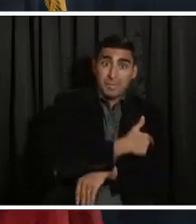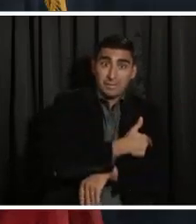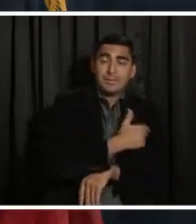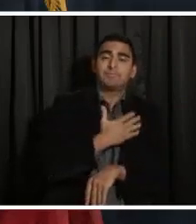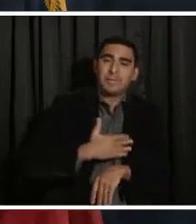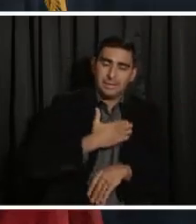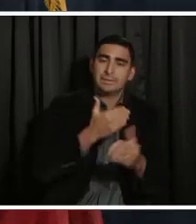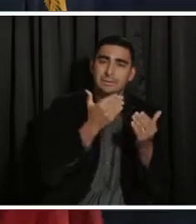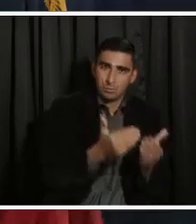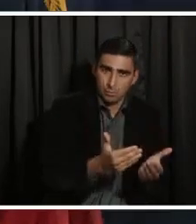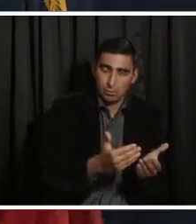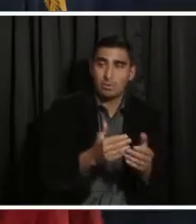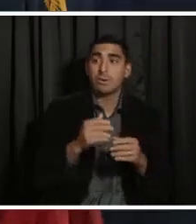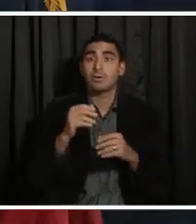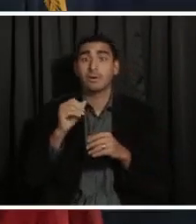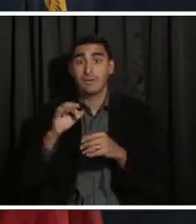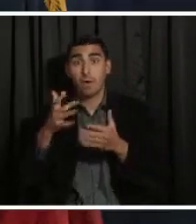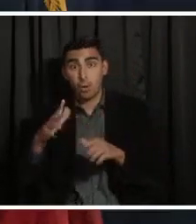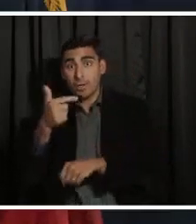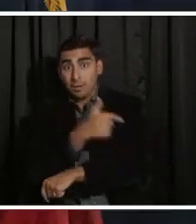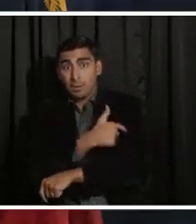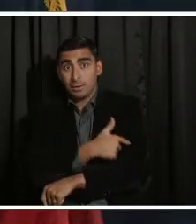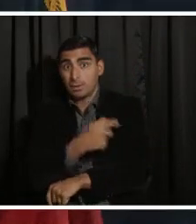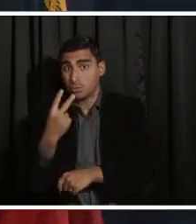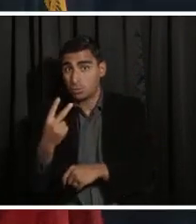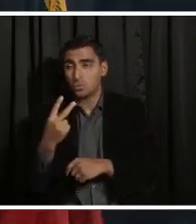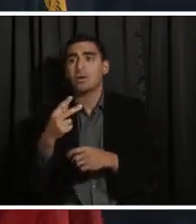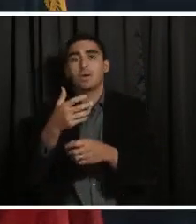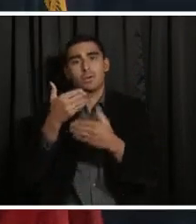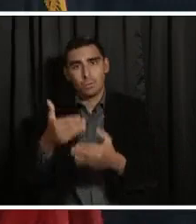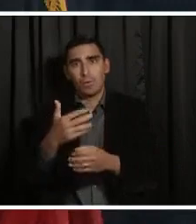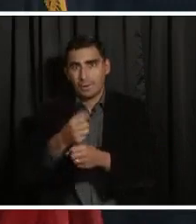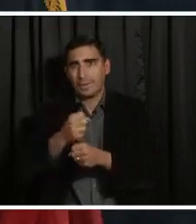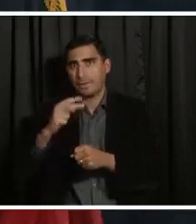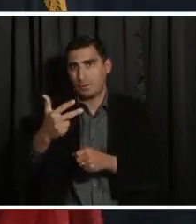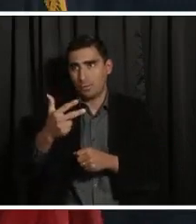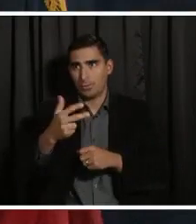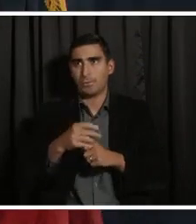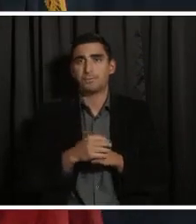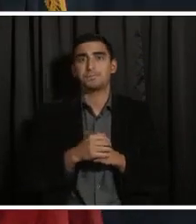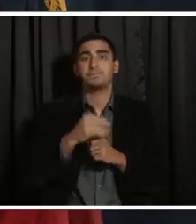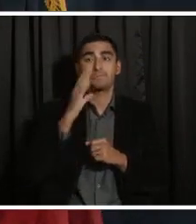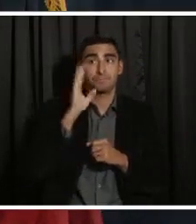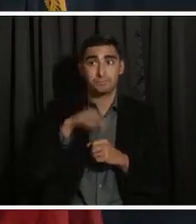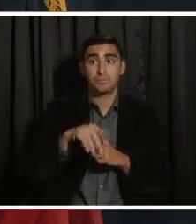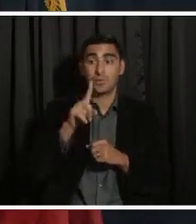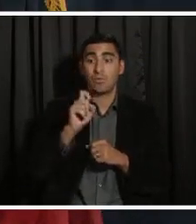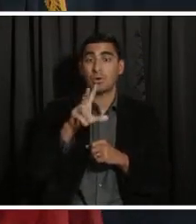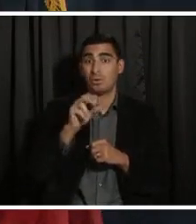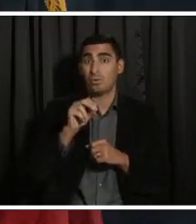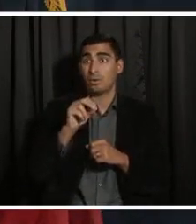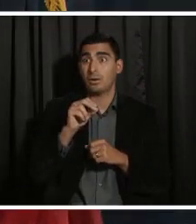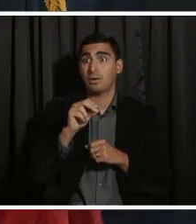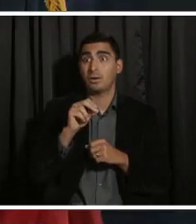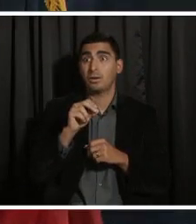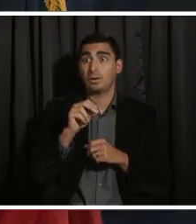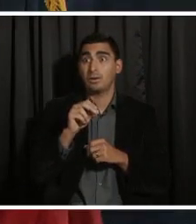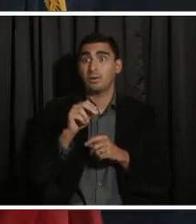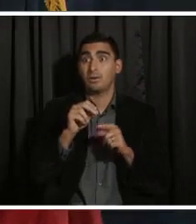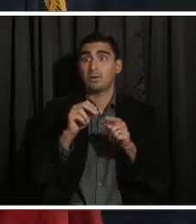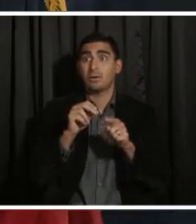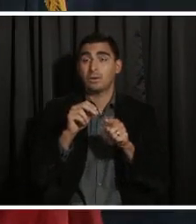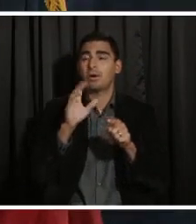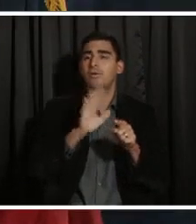My loved ones have. In addition to the 1,130 hospitalizations, there are a subset of that.